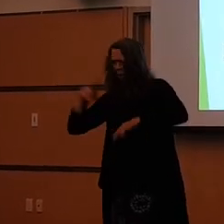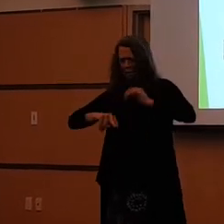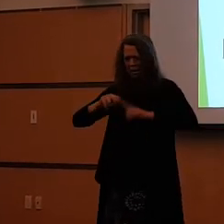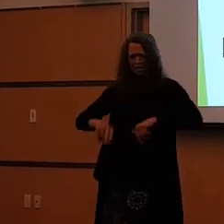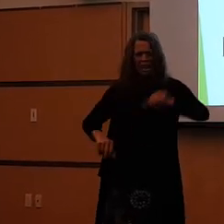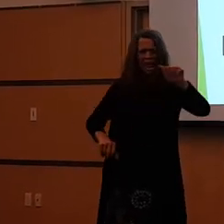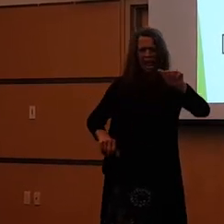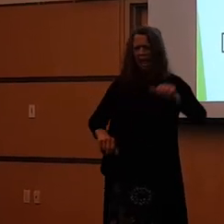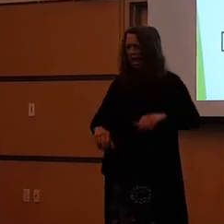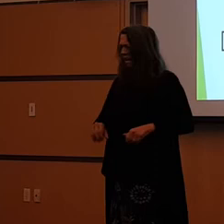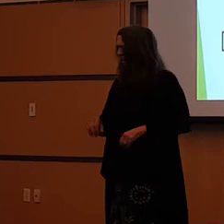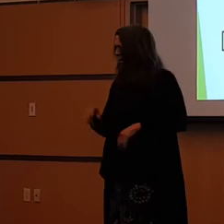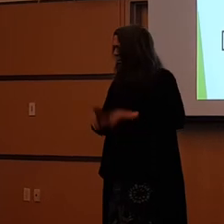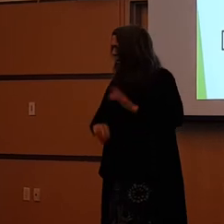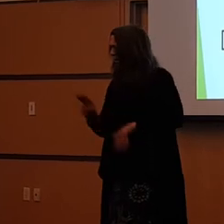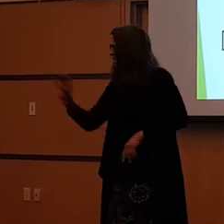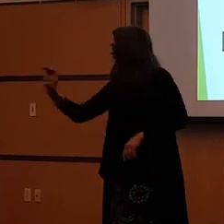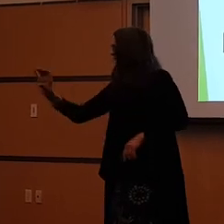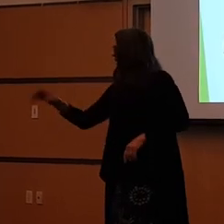Spark? Where is the gym?